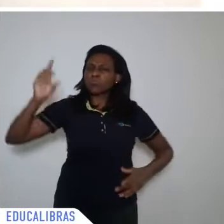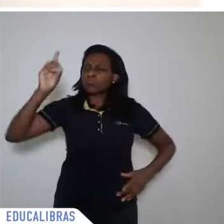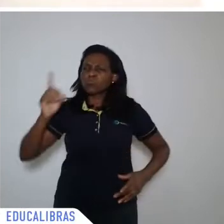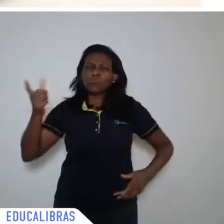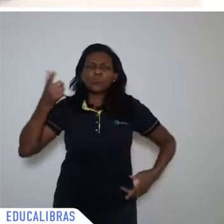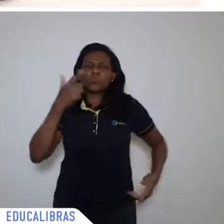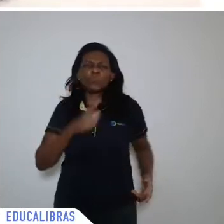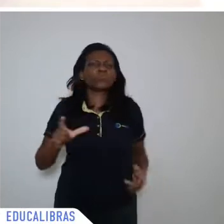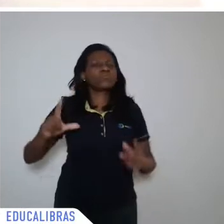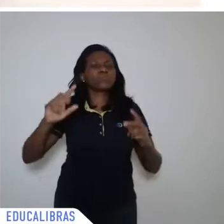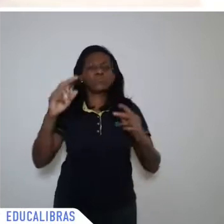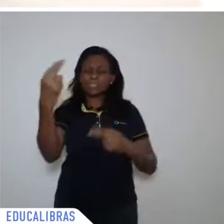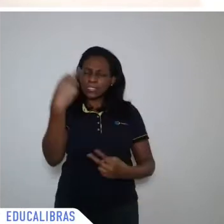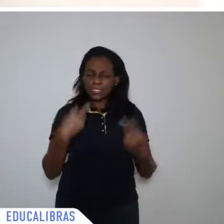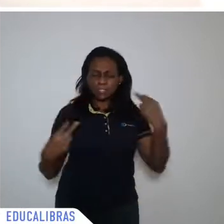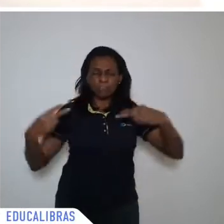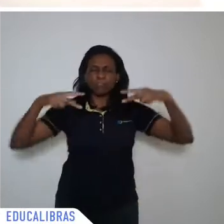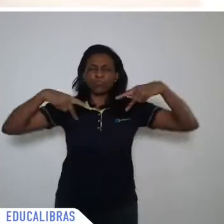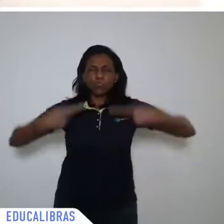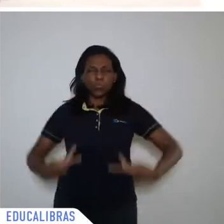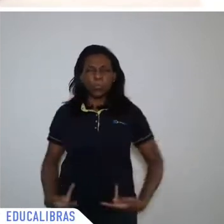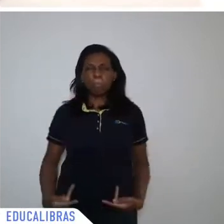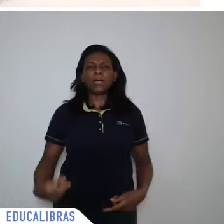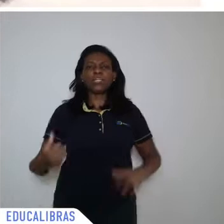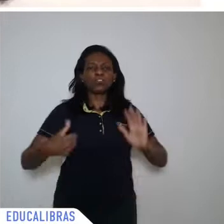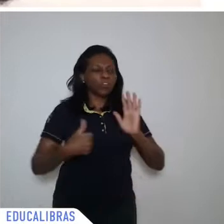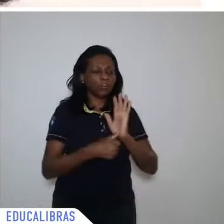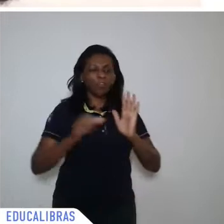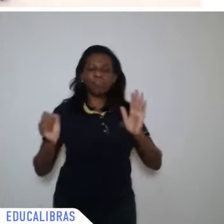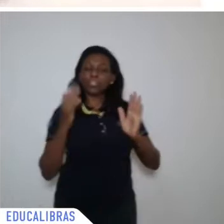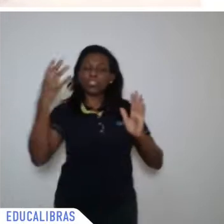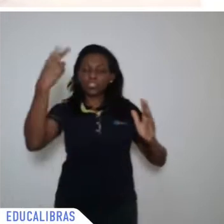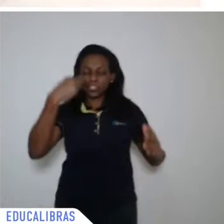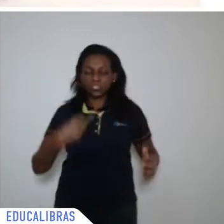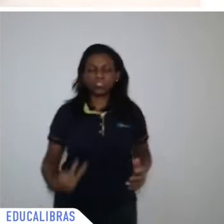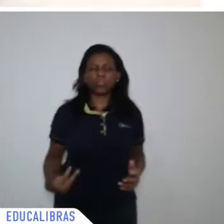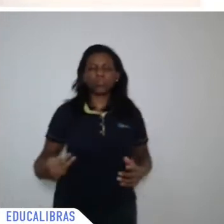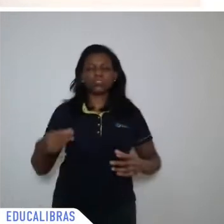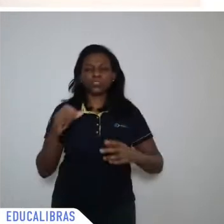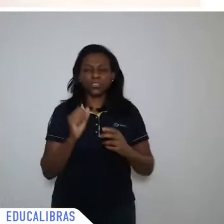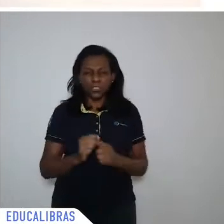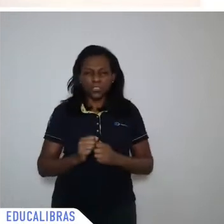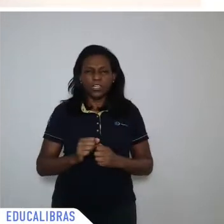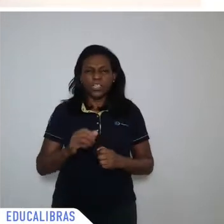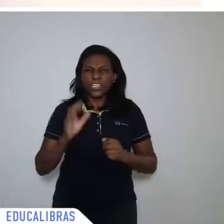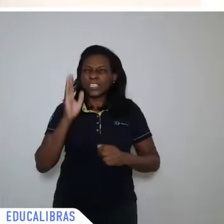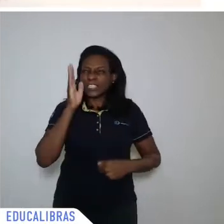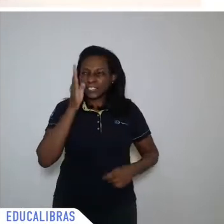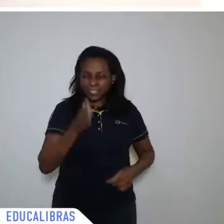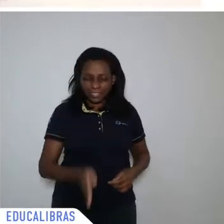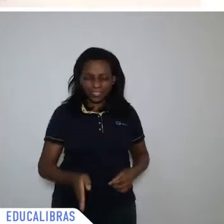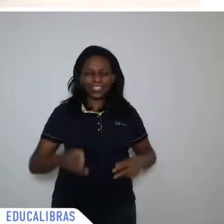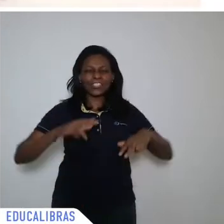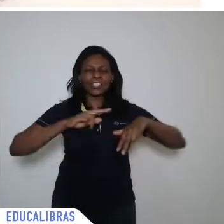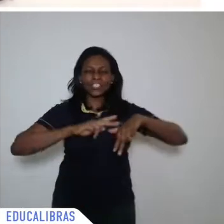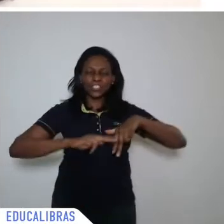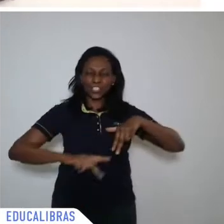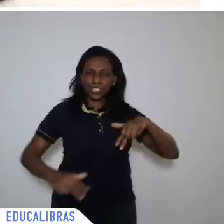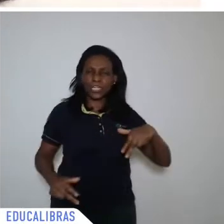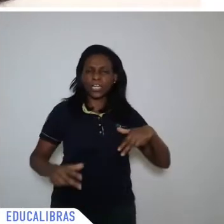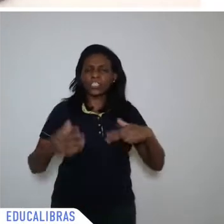for the right to humanize our identities,